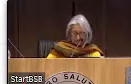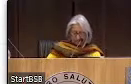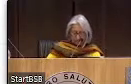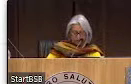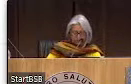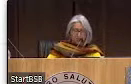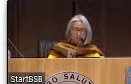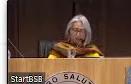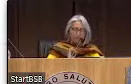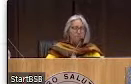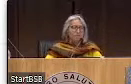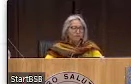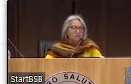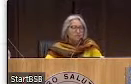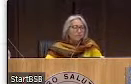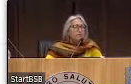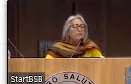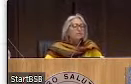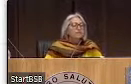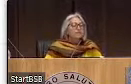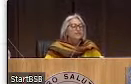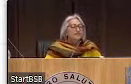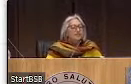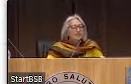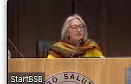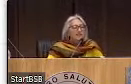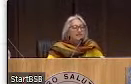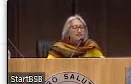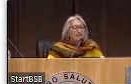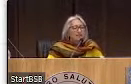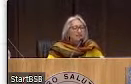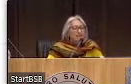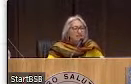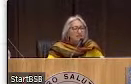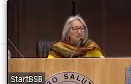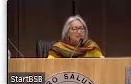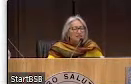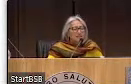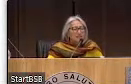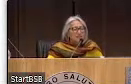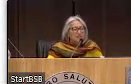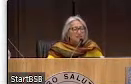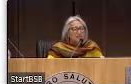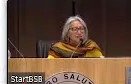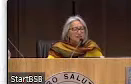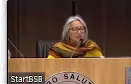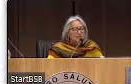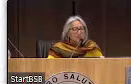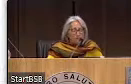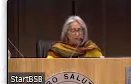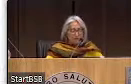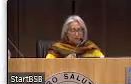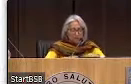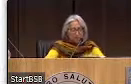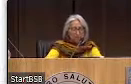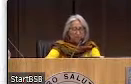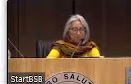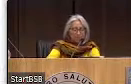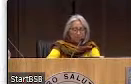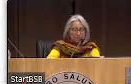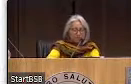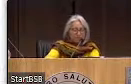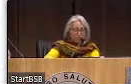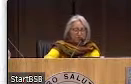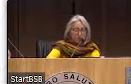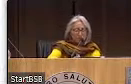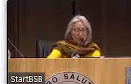surveillance. Now I got it. Okay, so the context. What